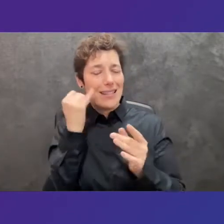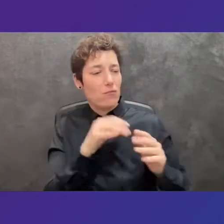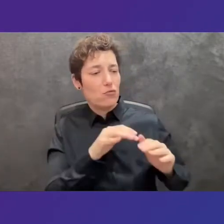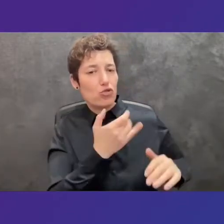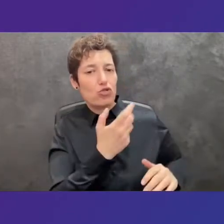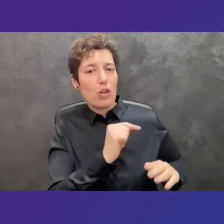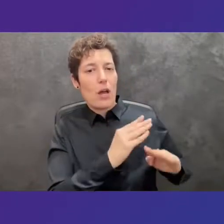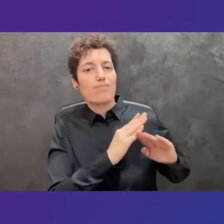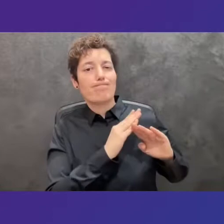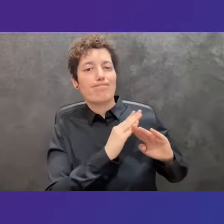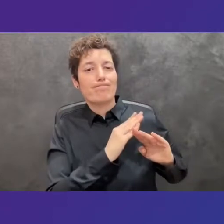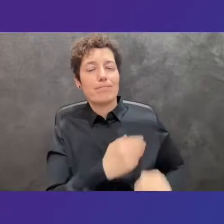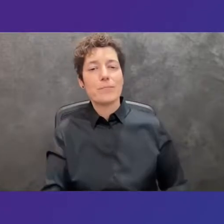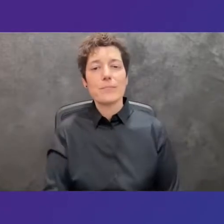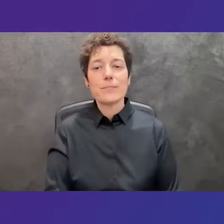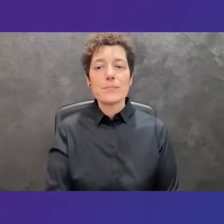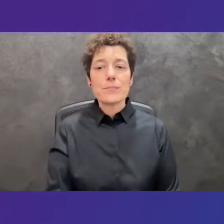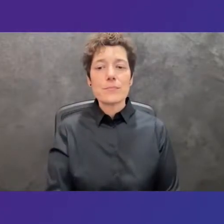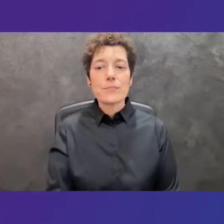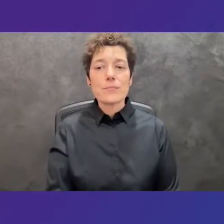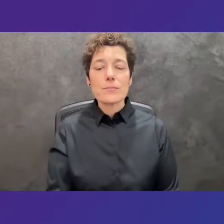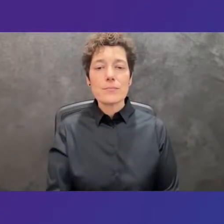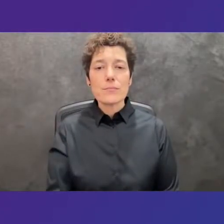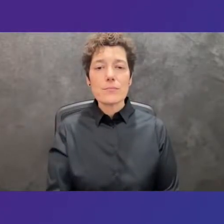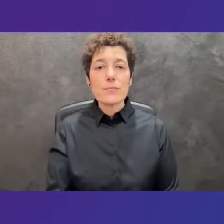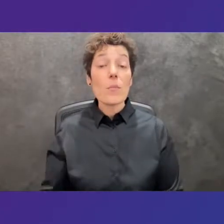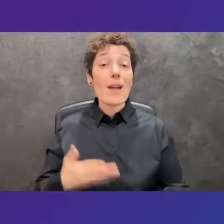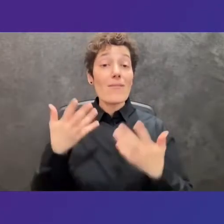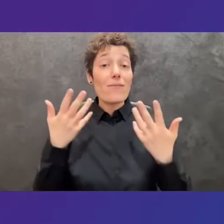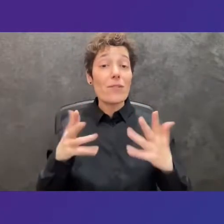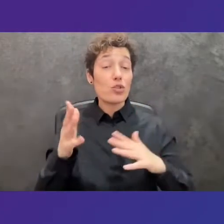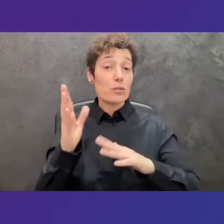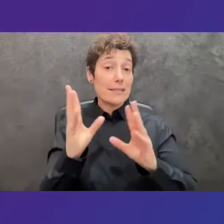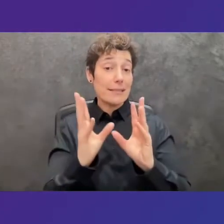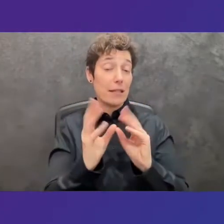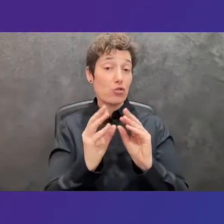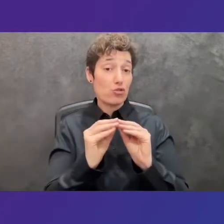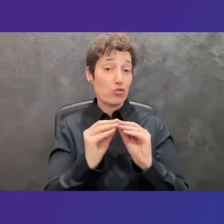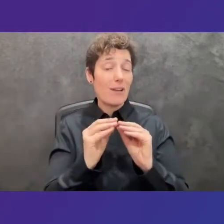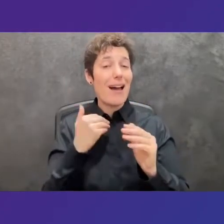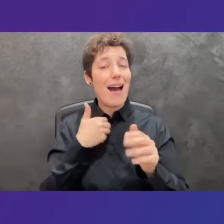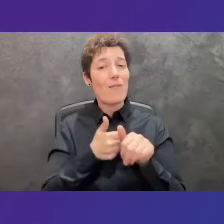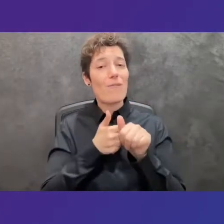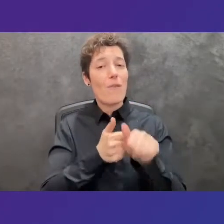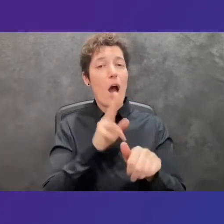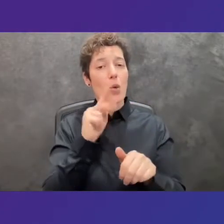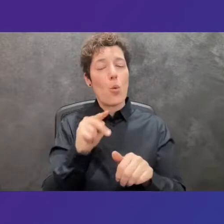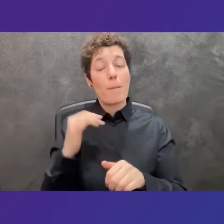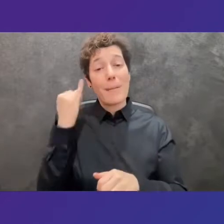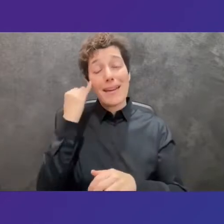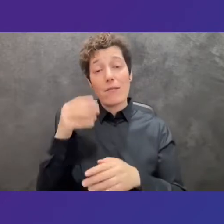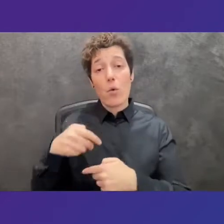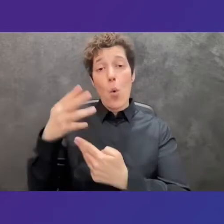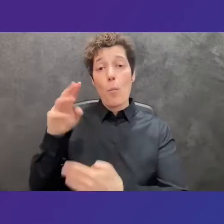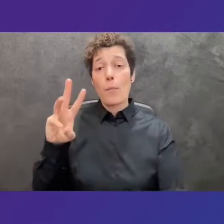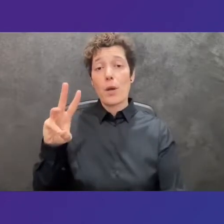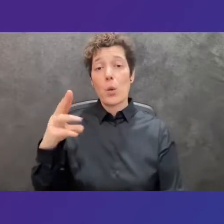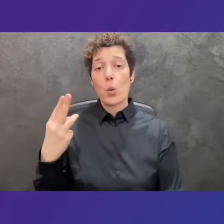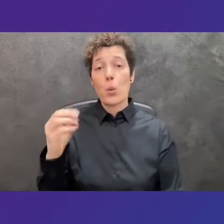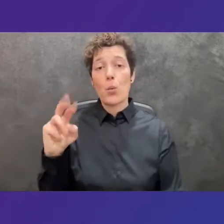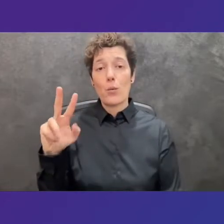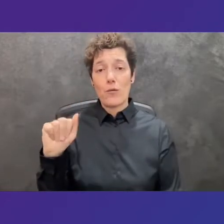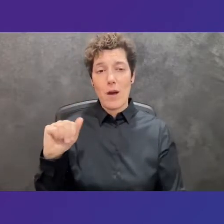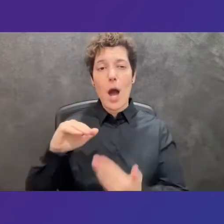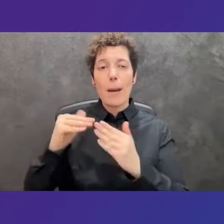accessible. After the session ends, there will be a session follow-up in the community section of Whova where you can continue